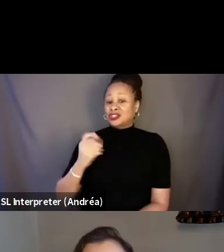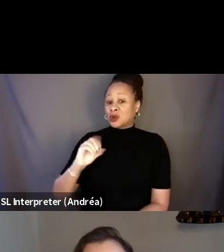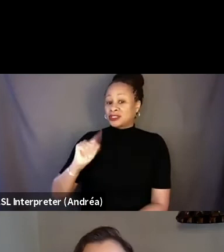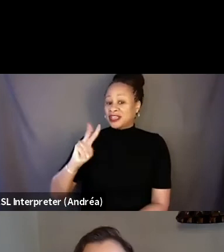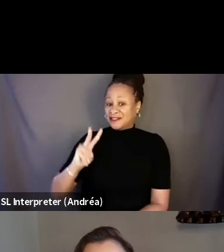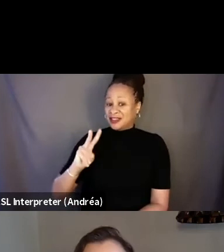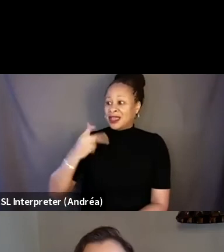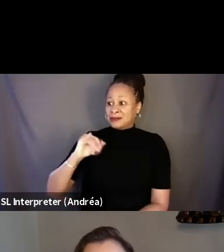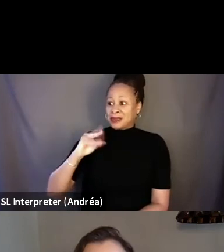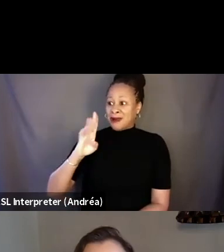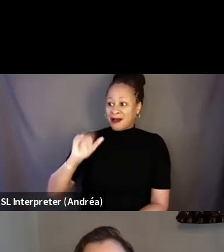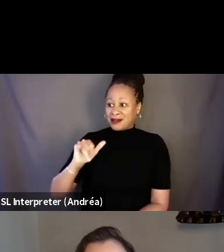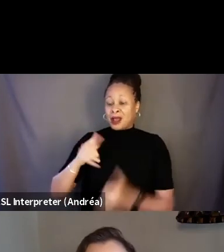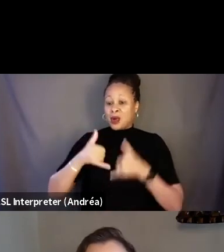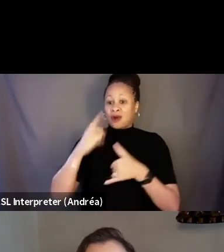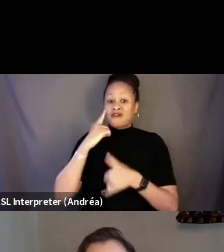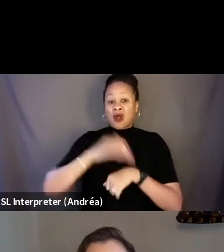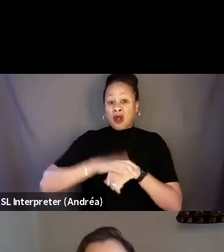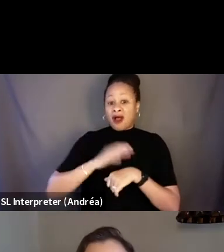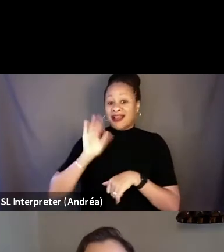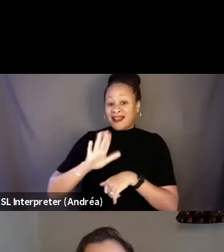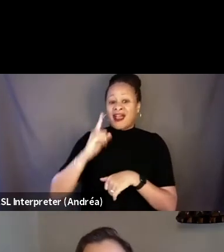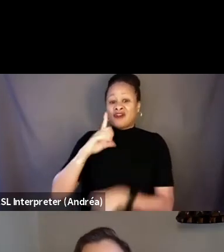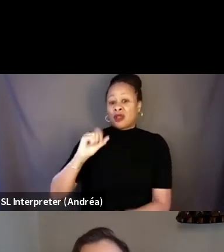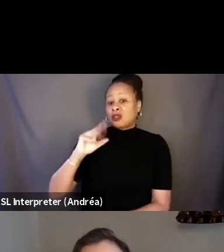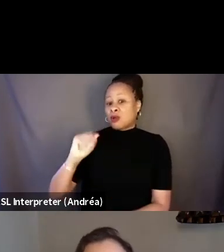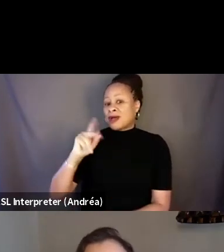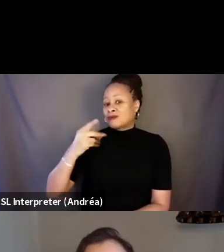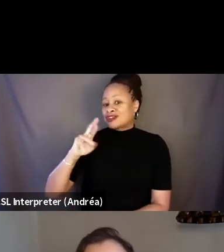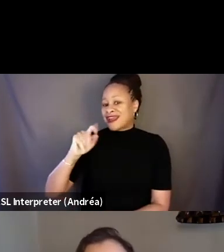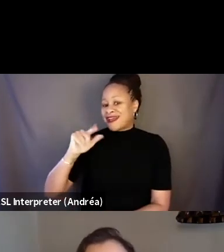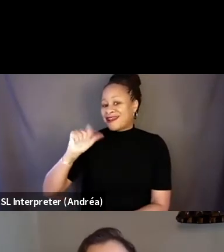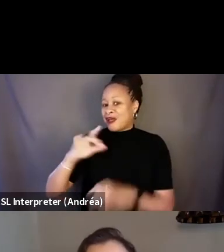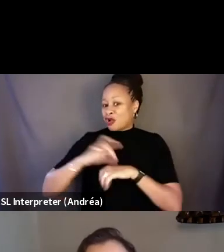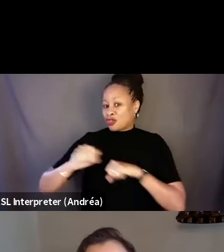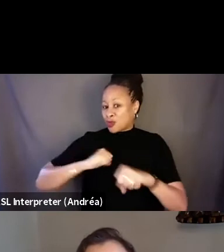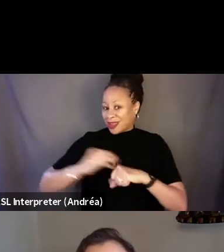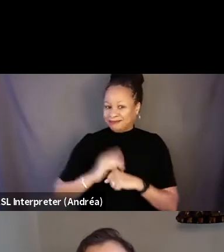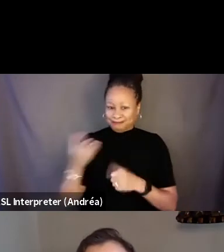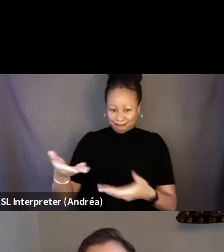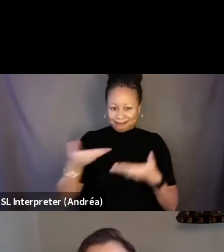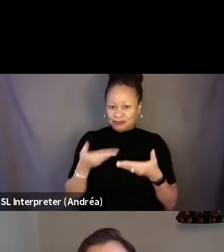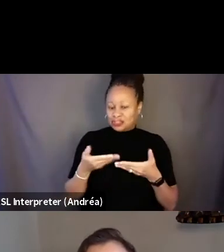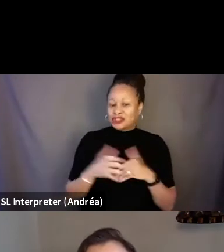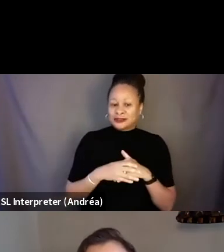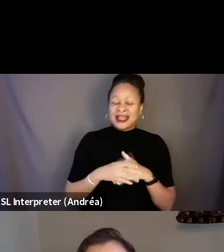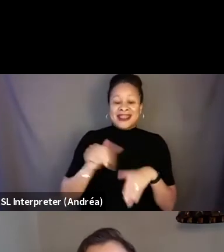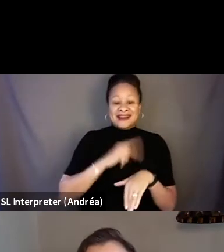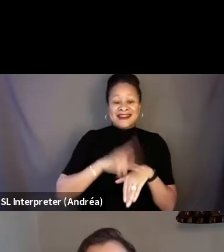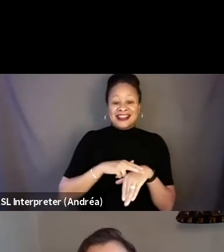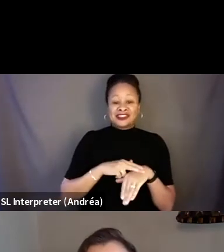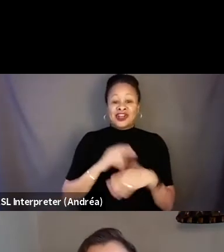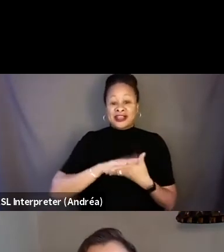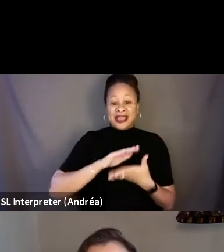Peabody Award for its on-air coverage of the Loma Prieta earthquake. She is the recipient of National Academy of Television Arts